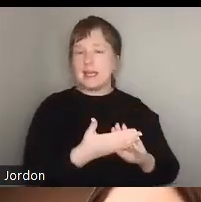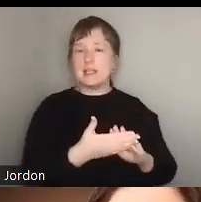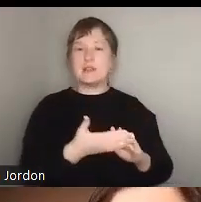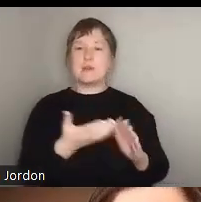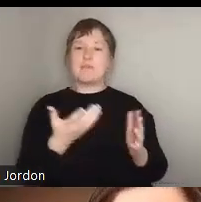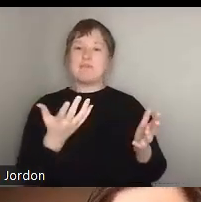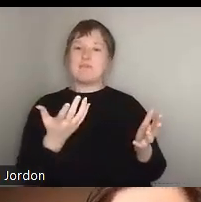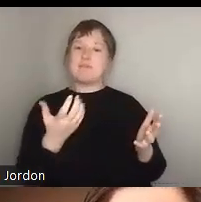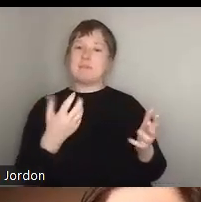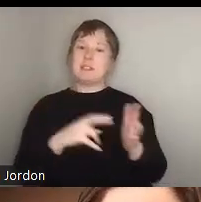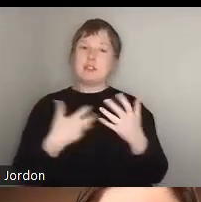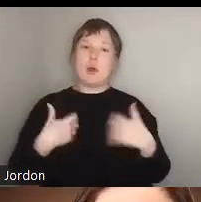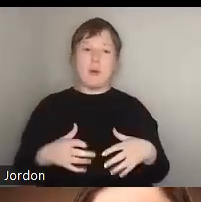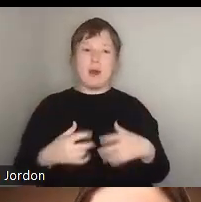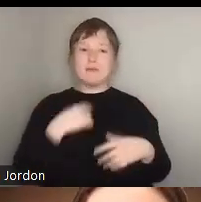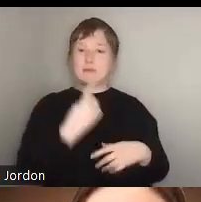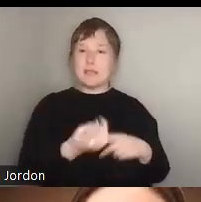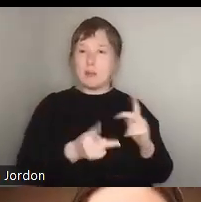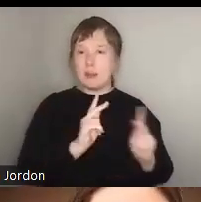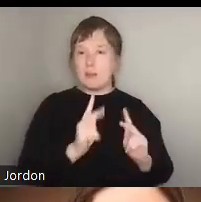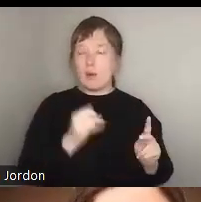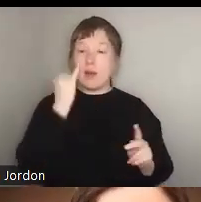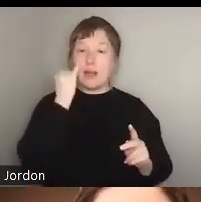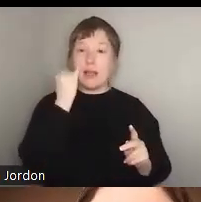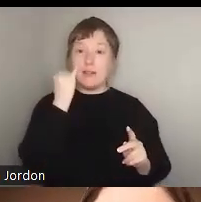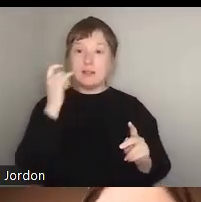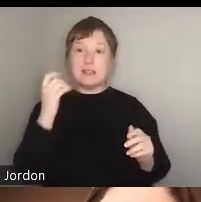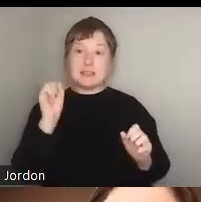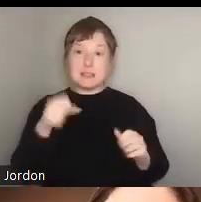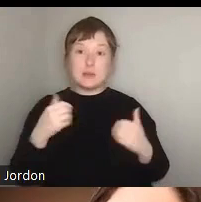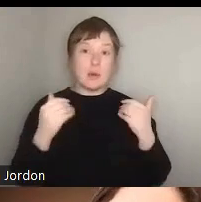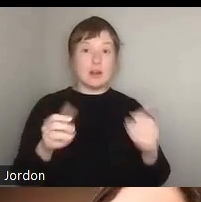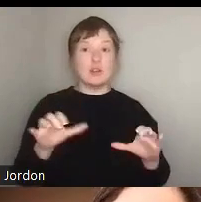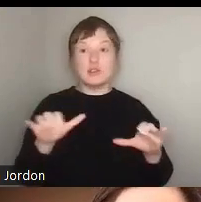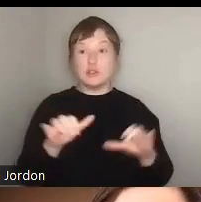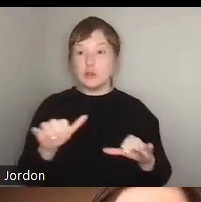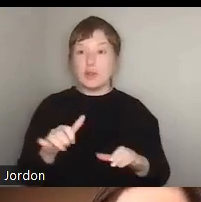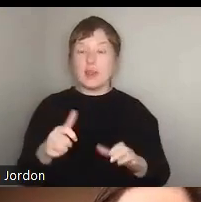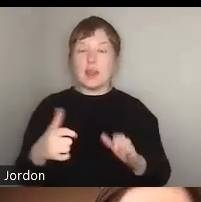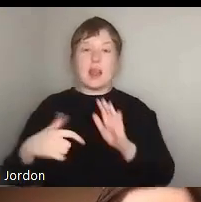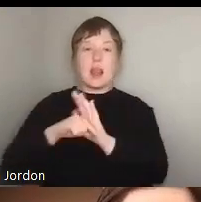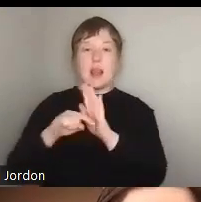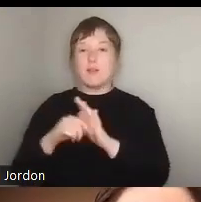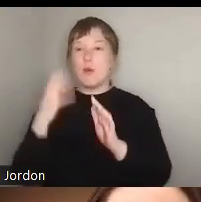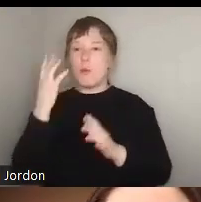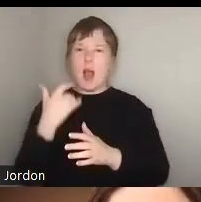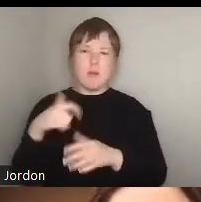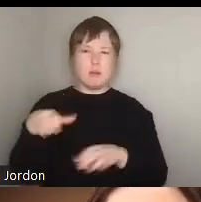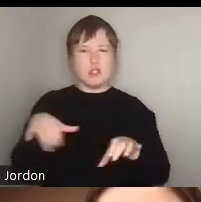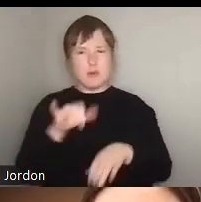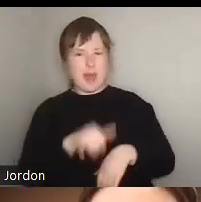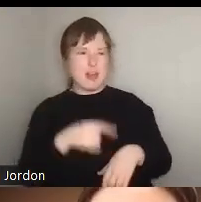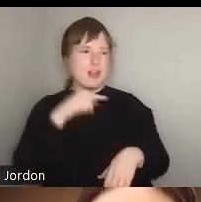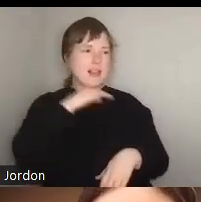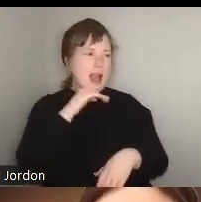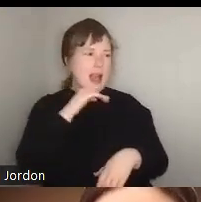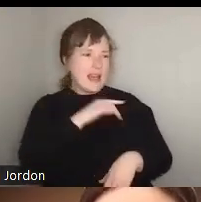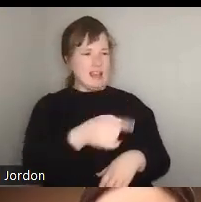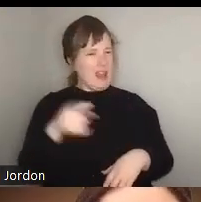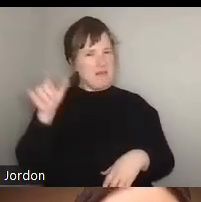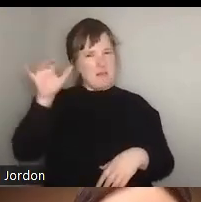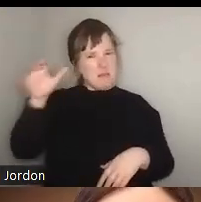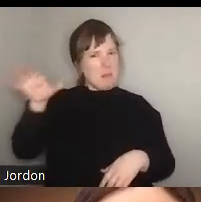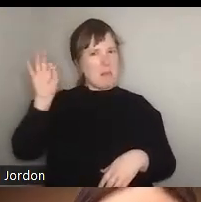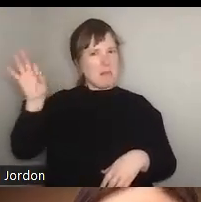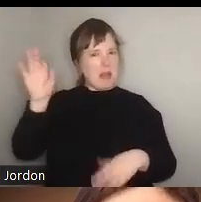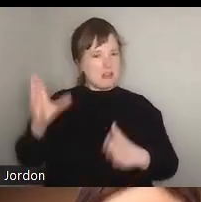not want to tell their people. Or if they do, they are seen negatively as if they are lying. And why would they be painting this picture about somebody that other people look up to